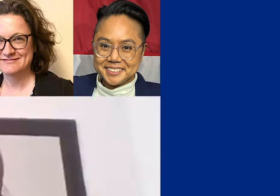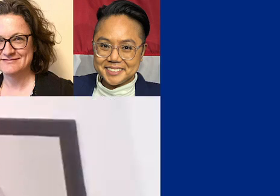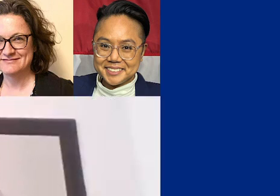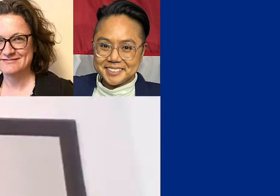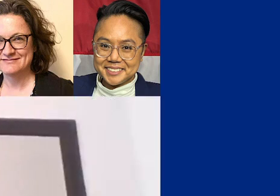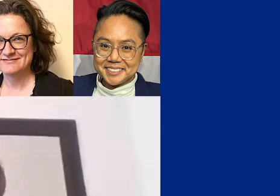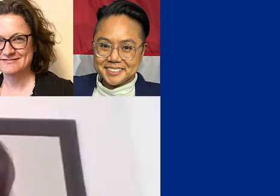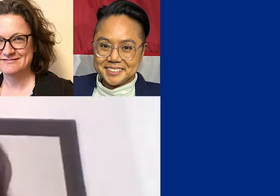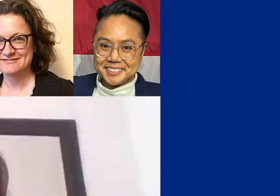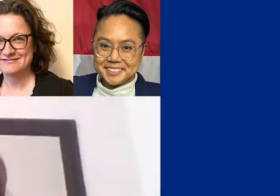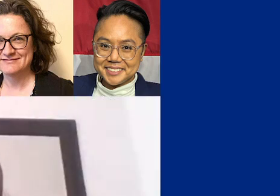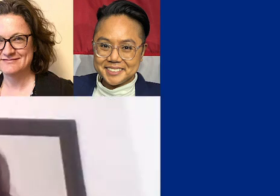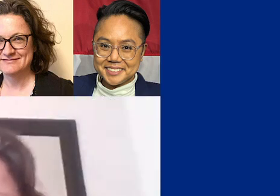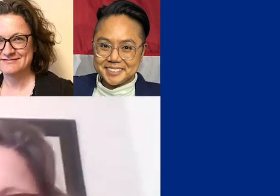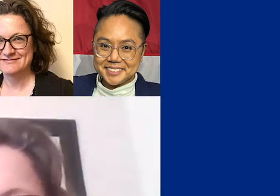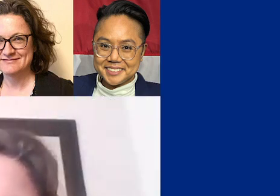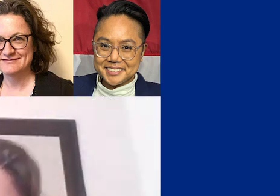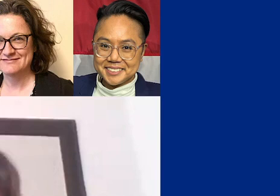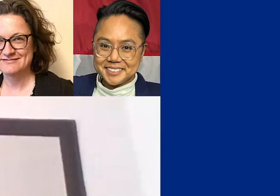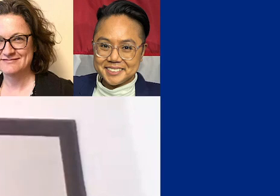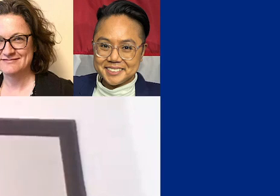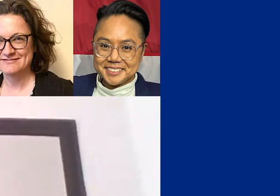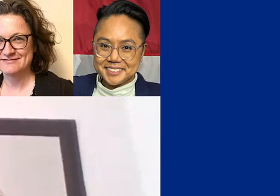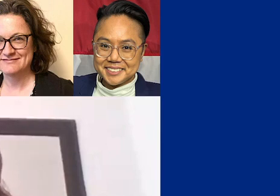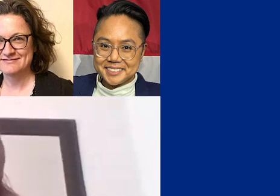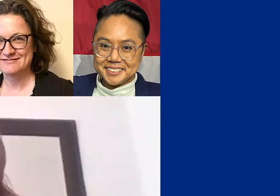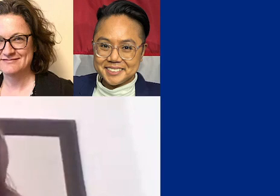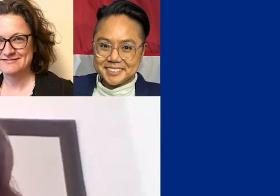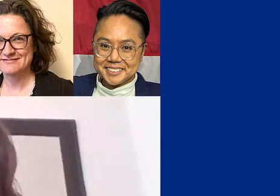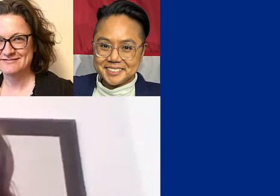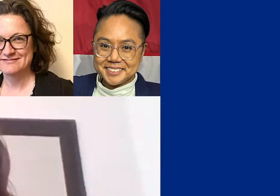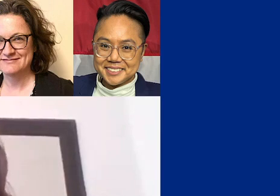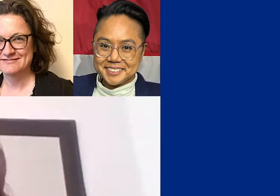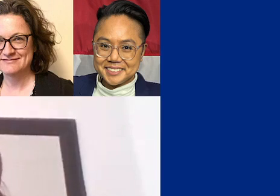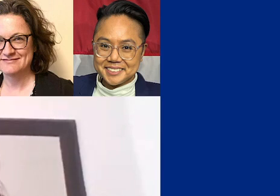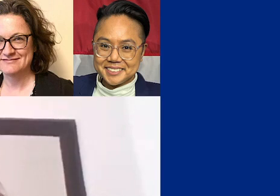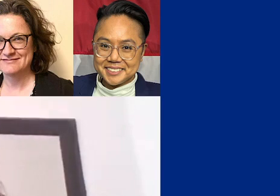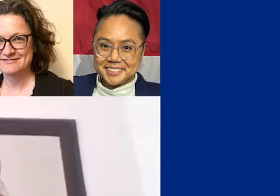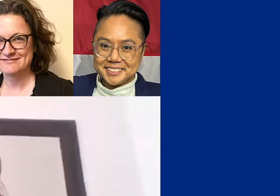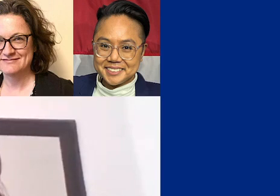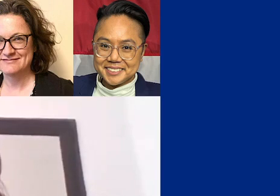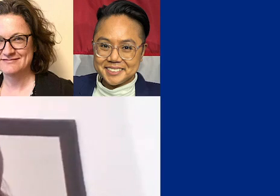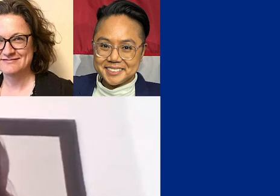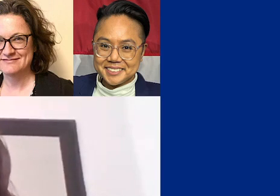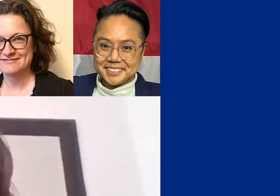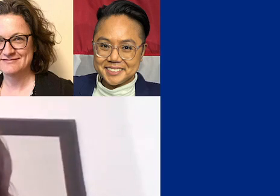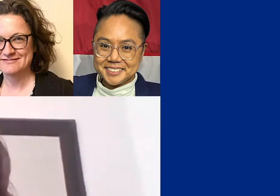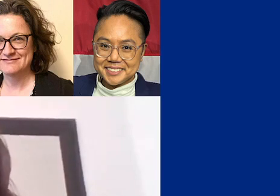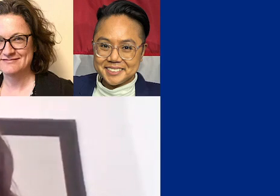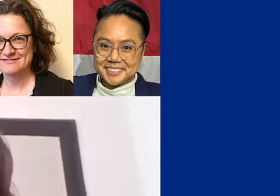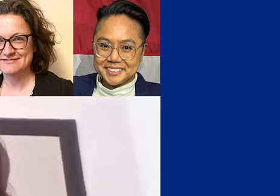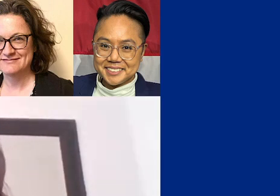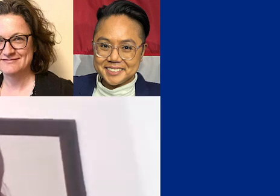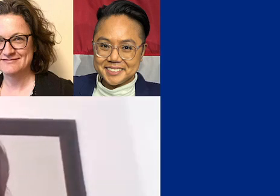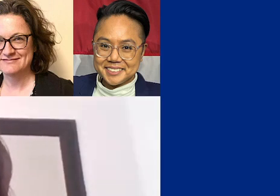Sure, thank you, Susan. My name is Claudia Center, and I just wanted to set the stage a little bit before